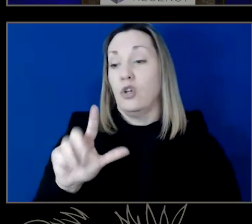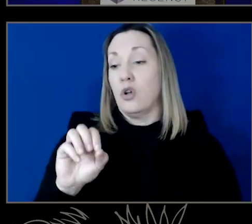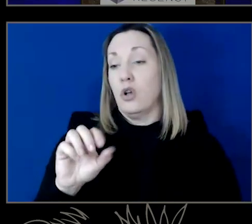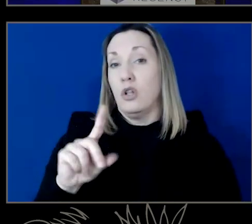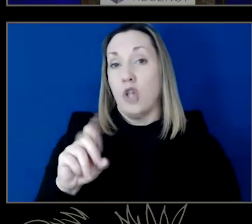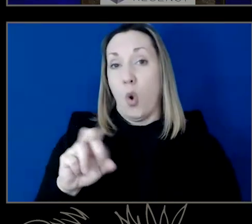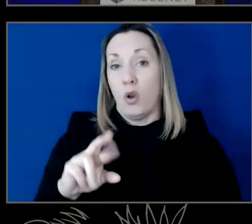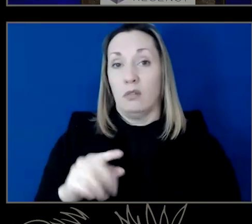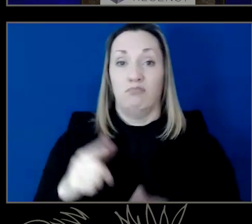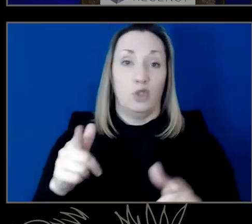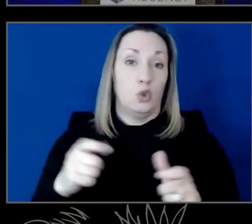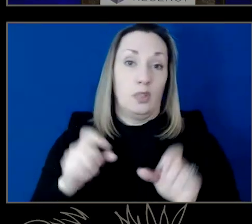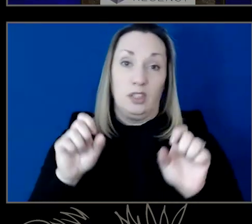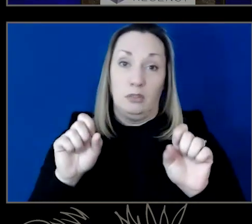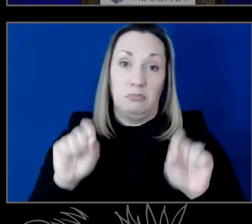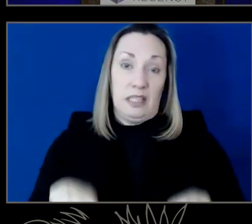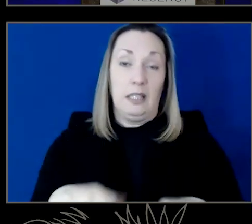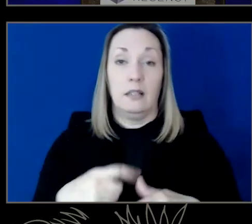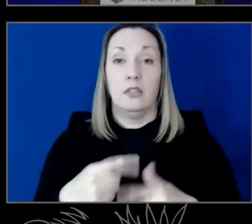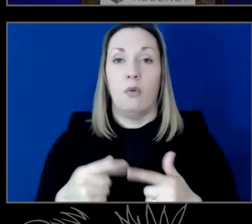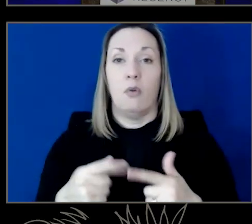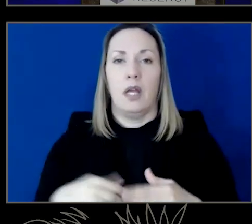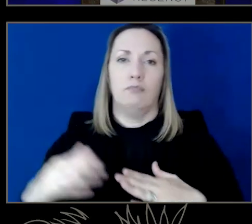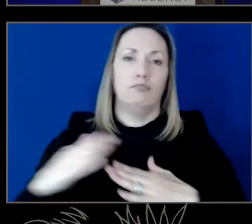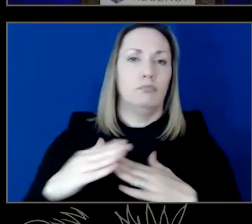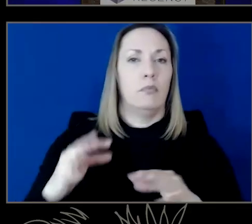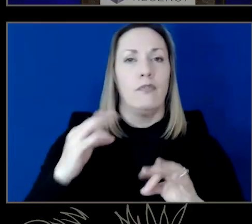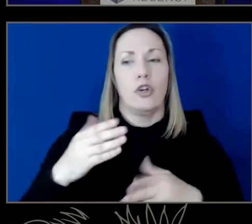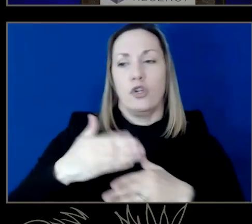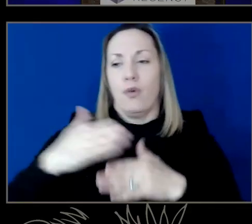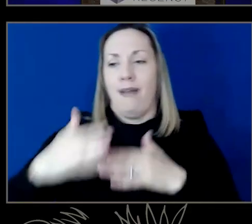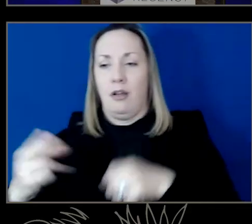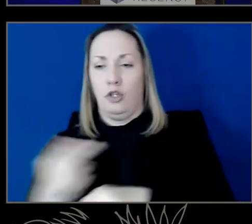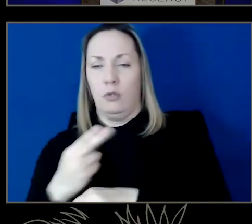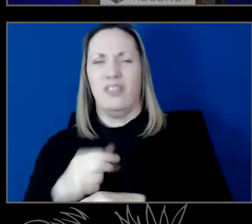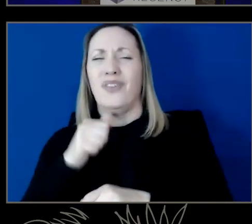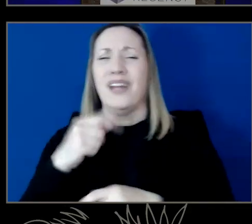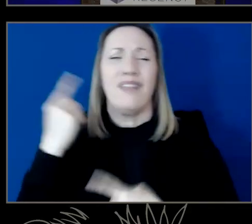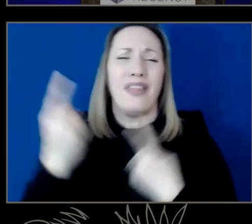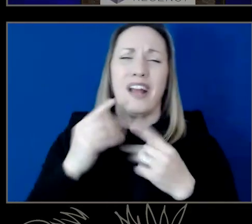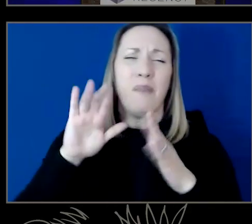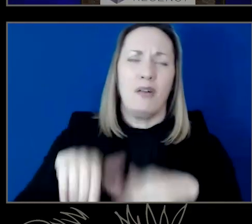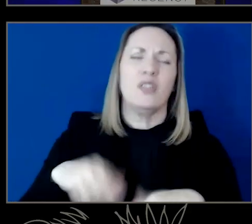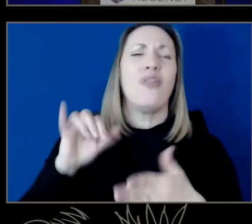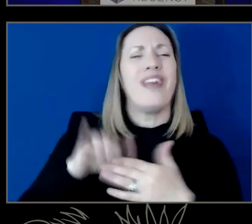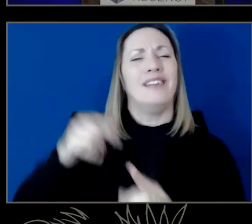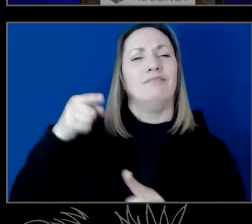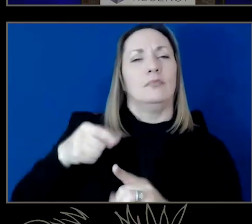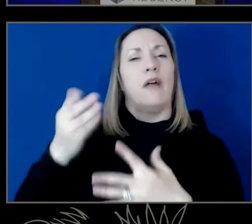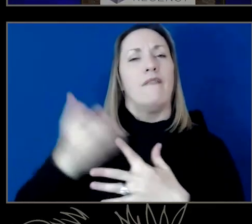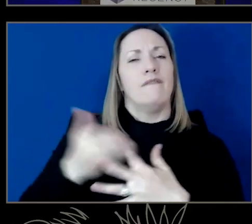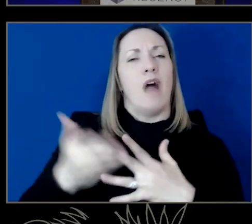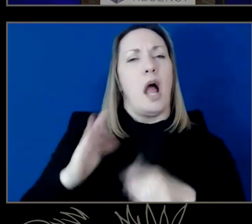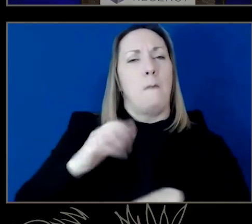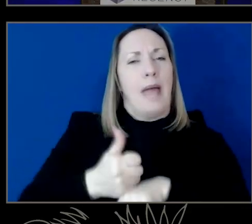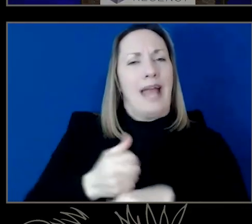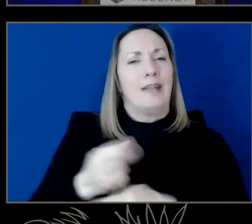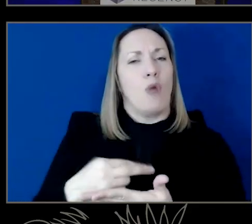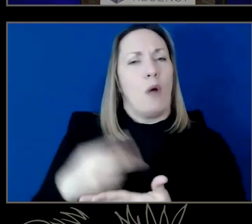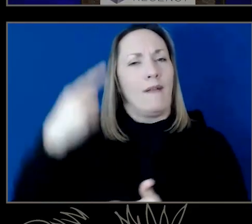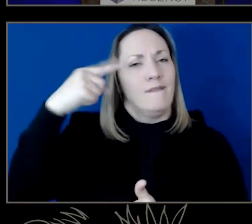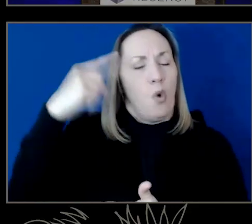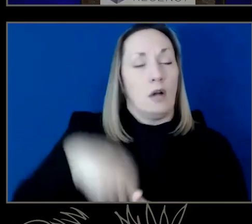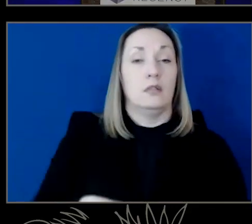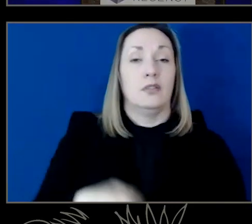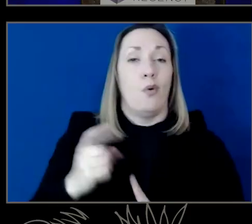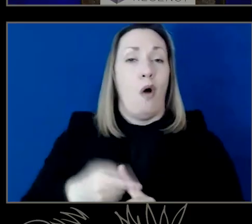lot of work to make this super optimized for your end user, so you don't even have to think about it. And file-based routing gives us this, this ability very easily. So automatic